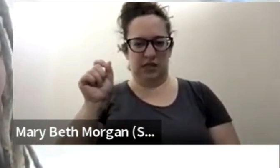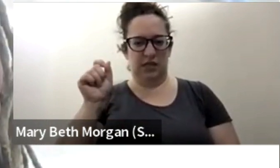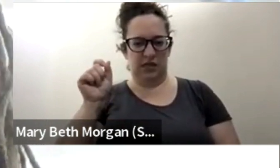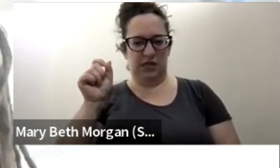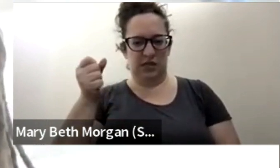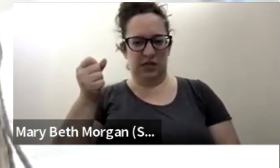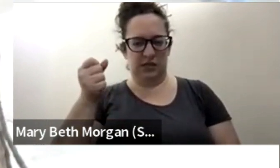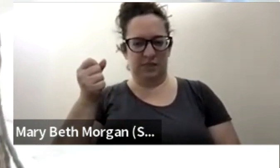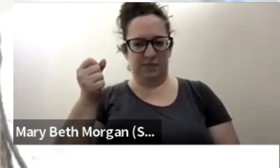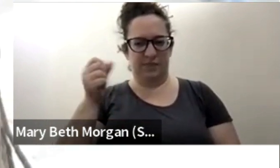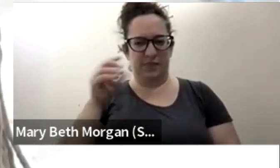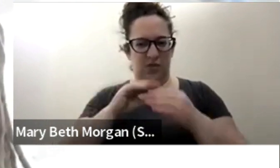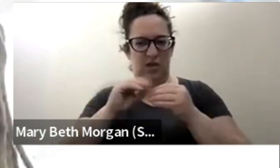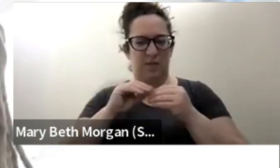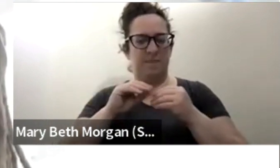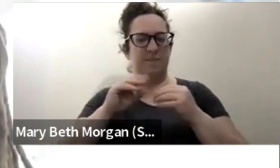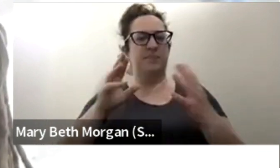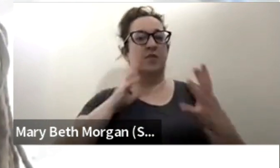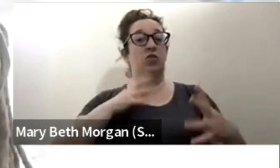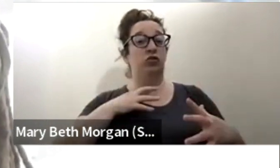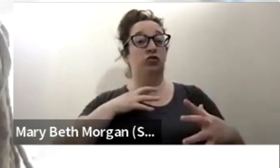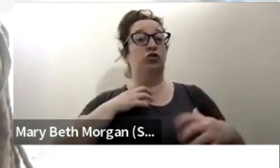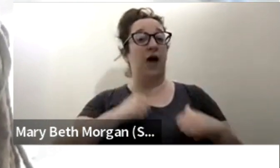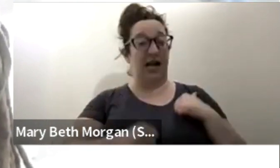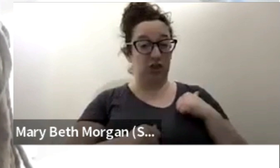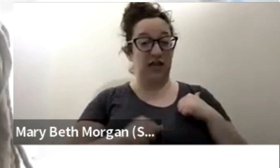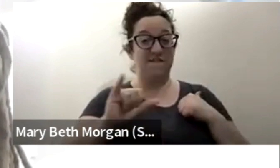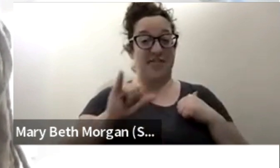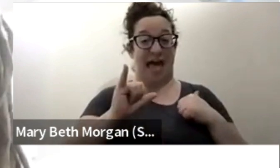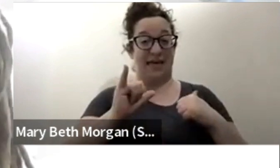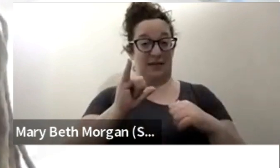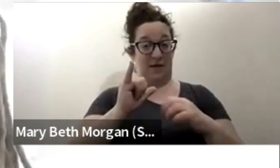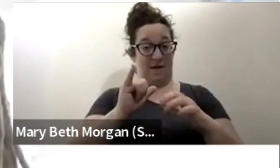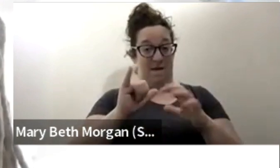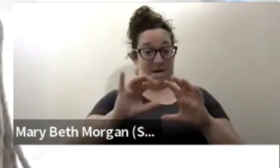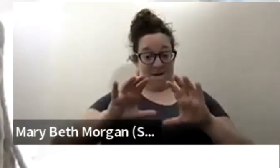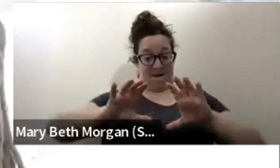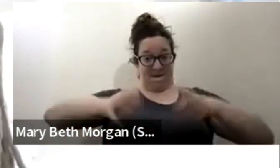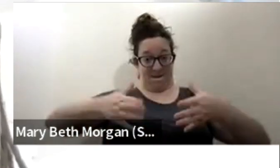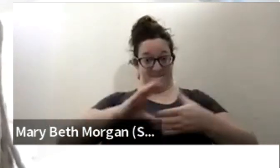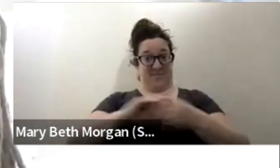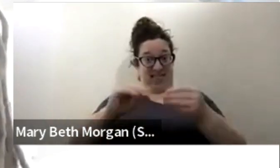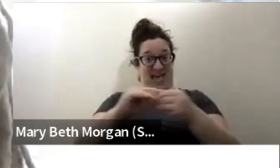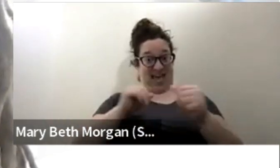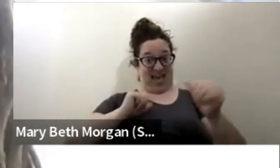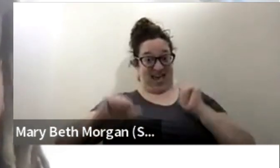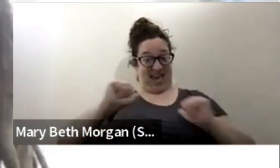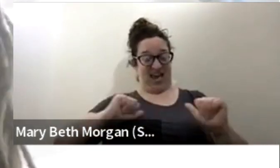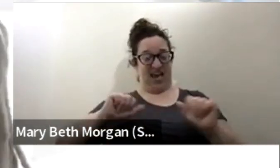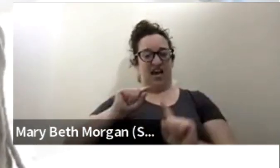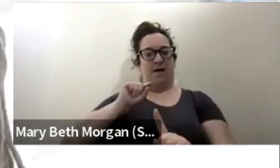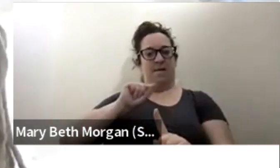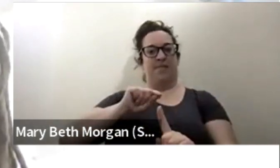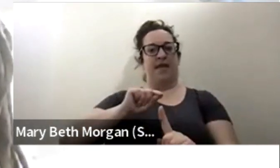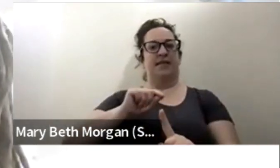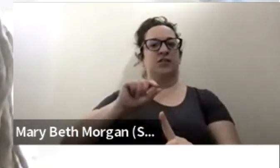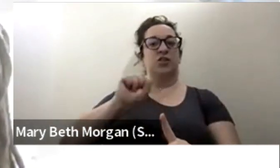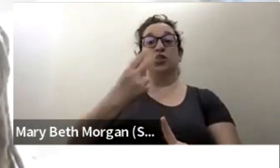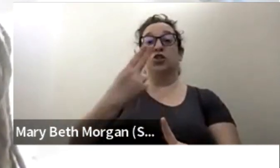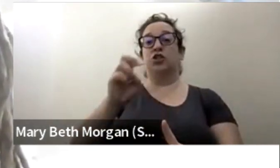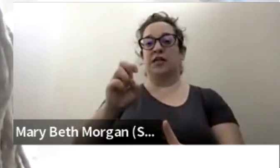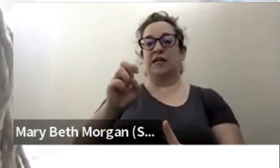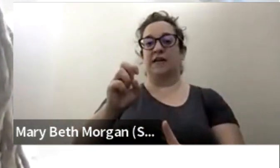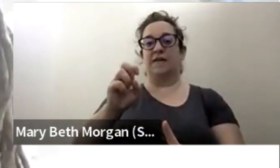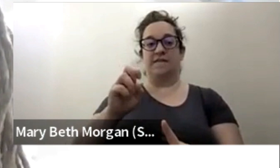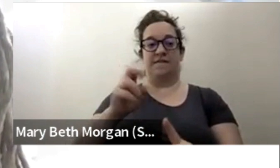who's a bit of a man-child. So the tragedy of the play is that she then, when